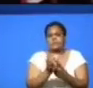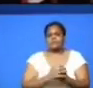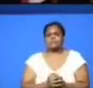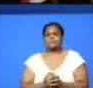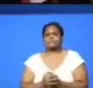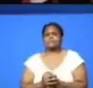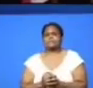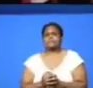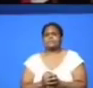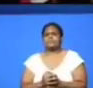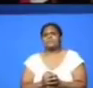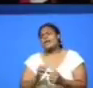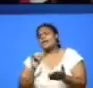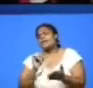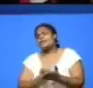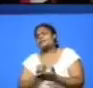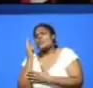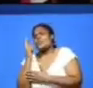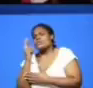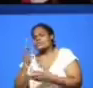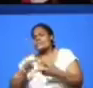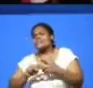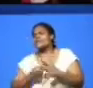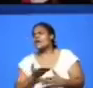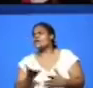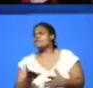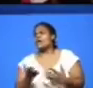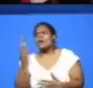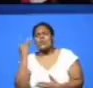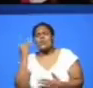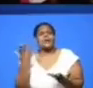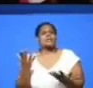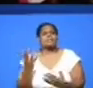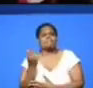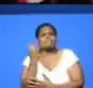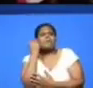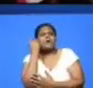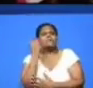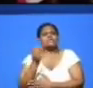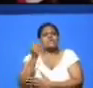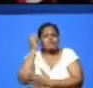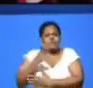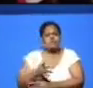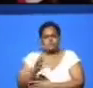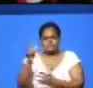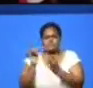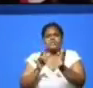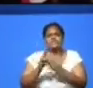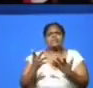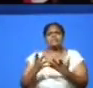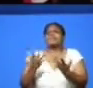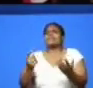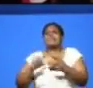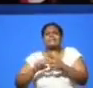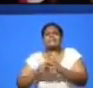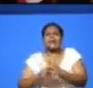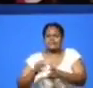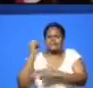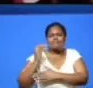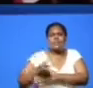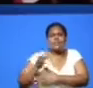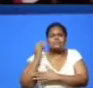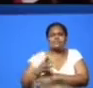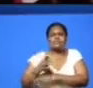There is a reason I start there, and I start there because of my understanding of the preaching of Jesus. He began preaching. He said,